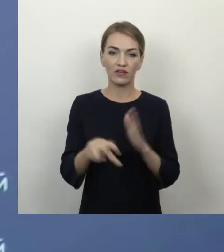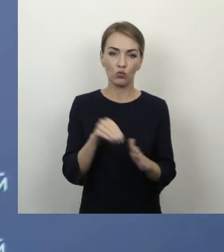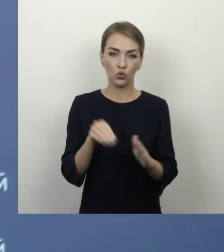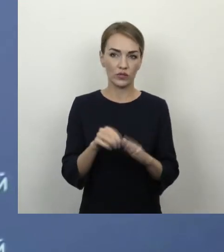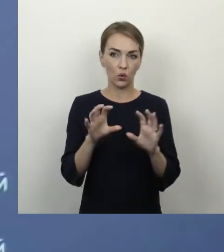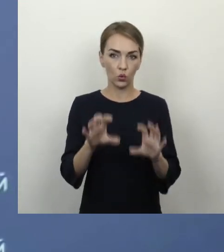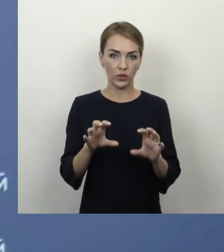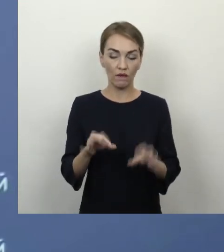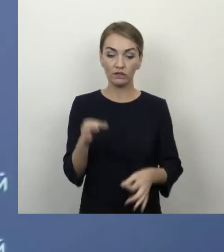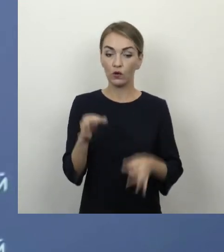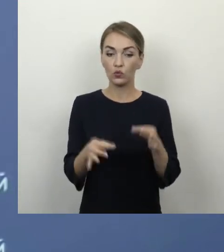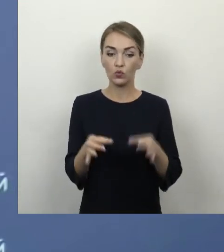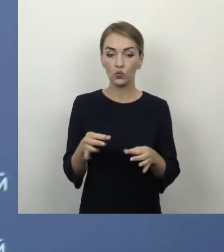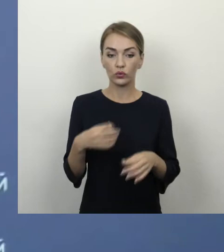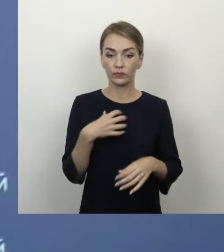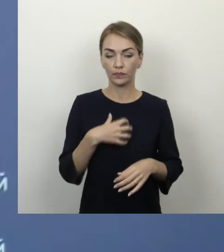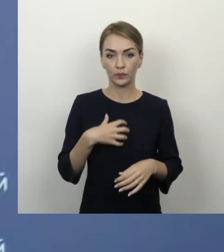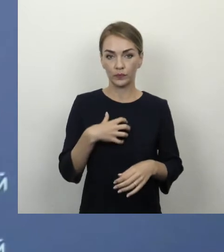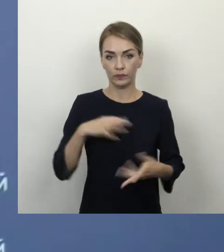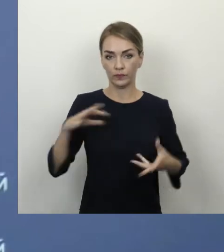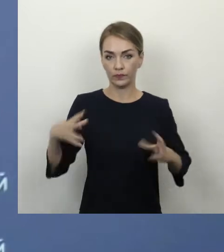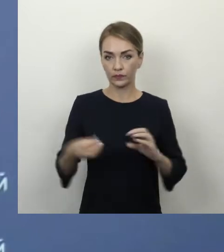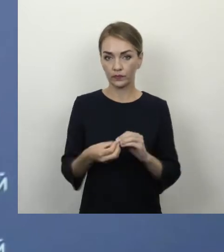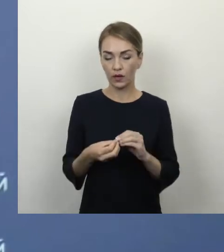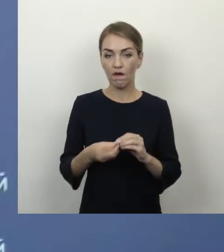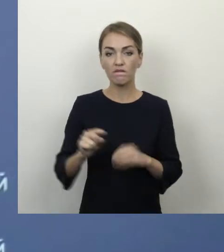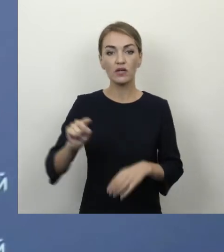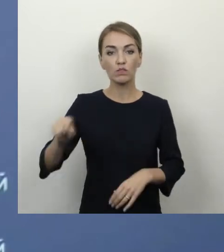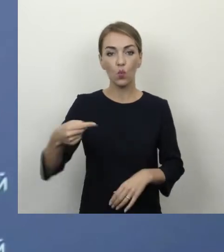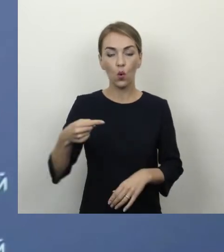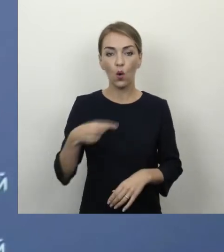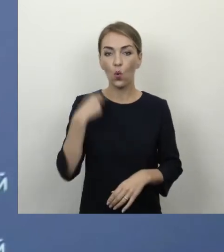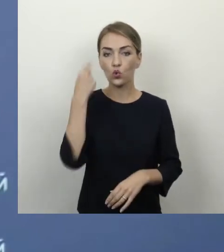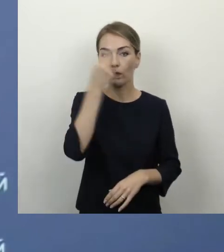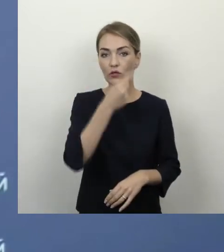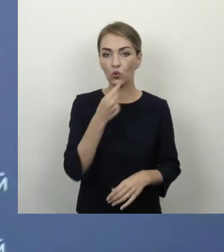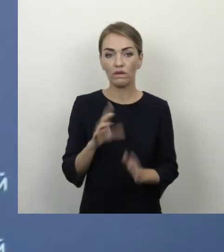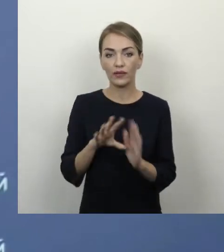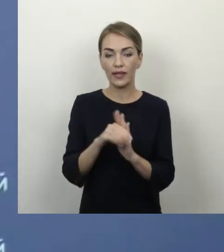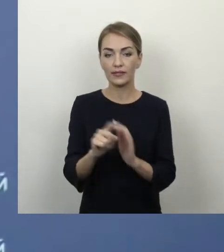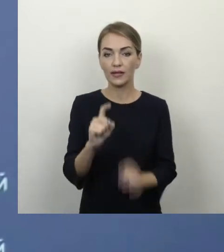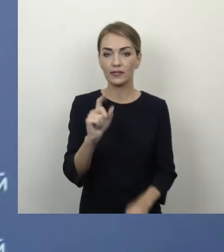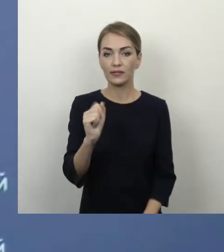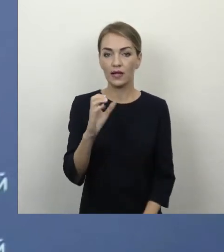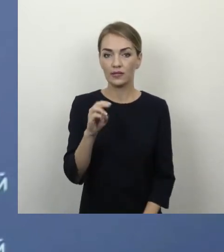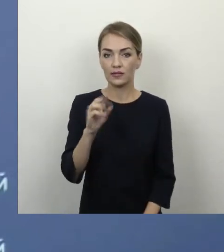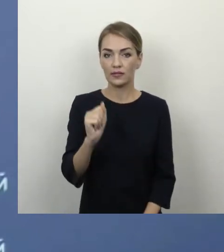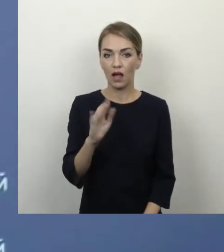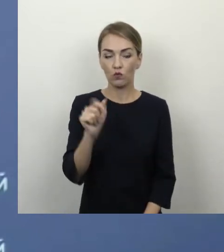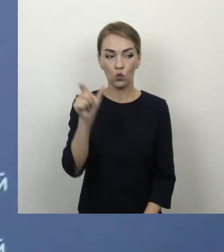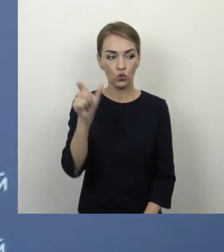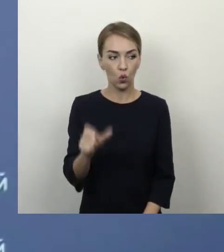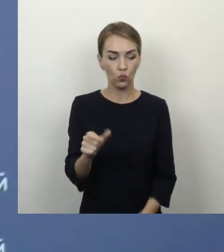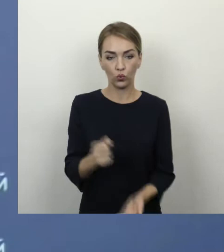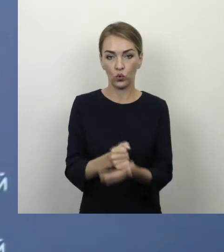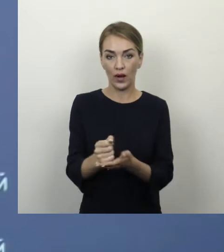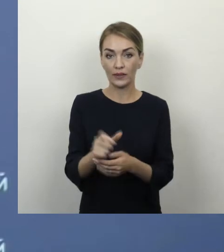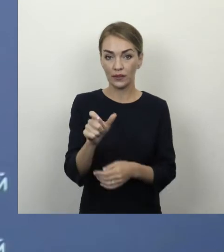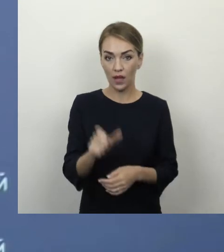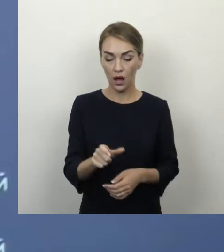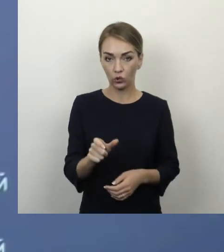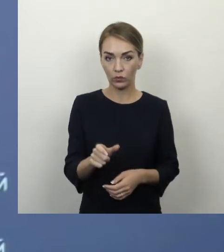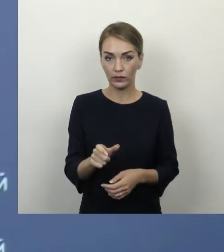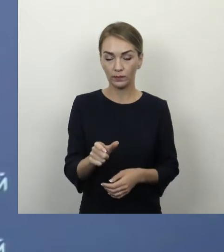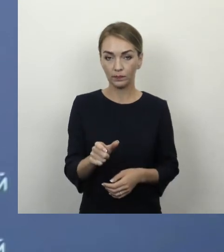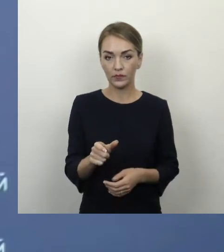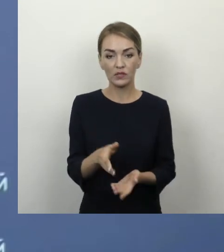a violation of the legislation. And hence, if this